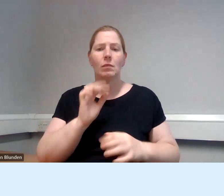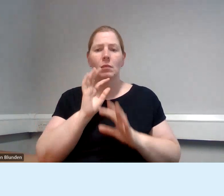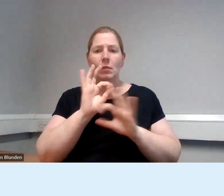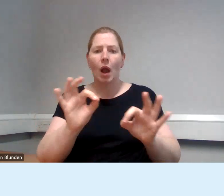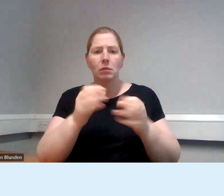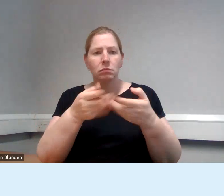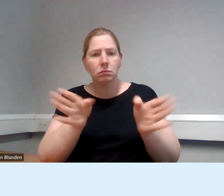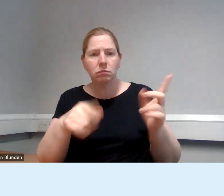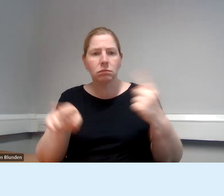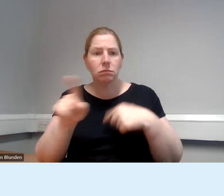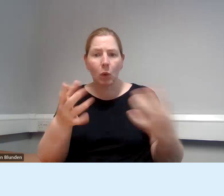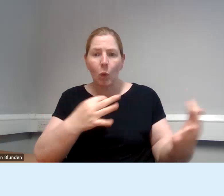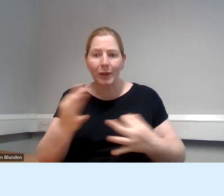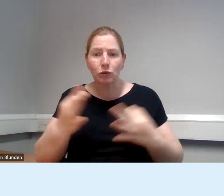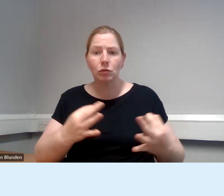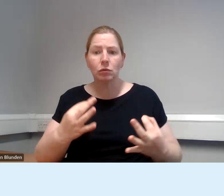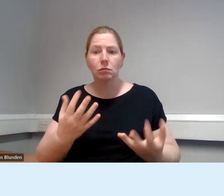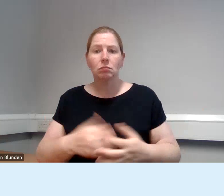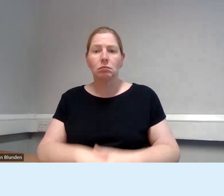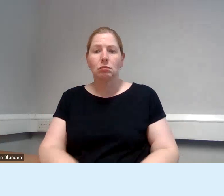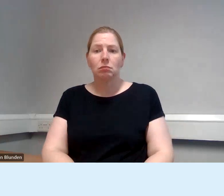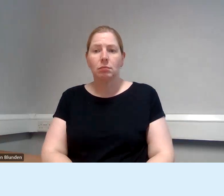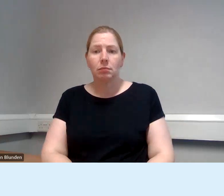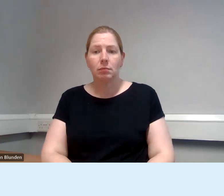questions at all for Victoria?